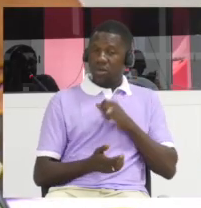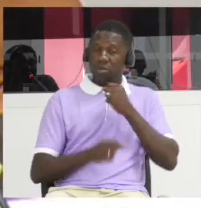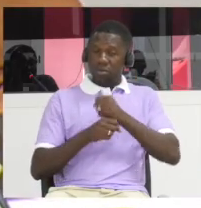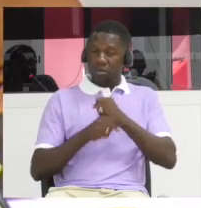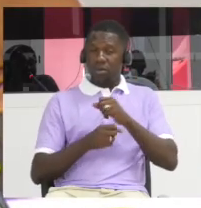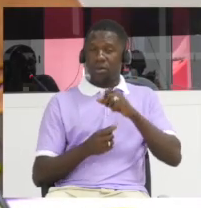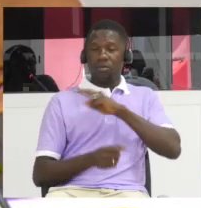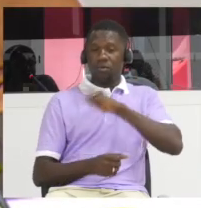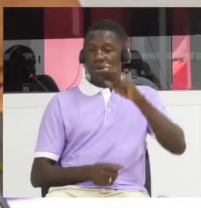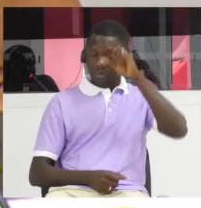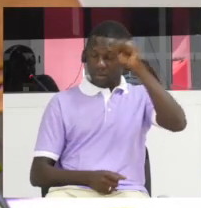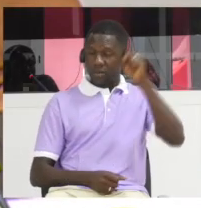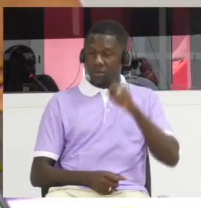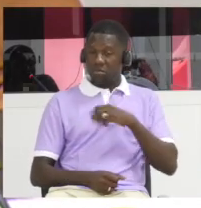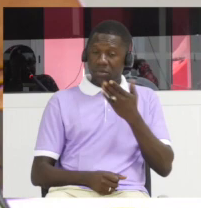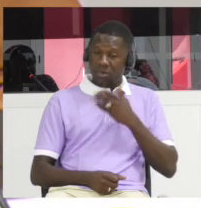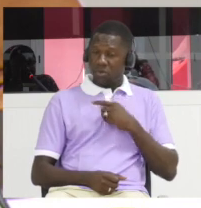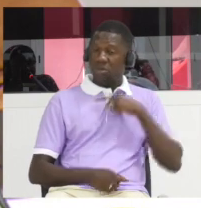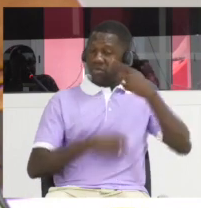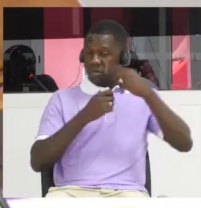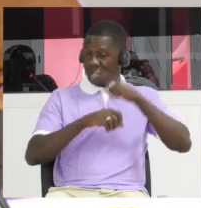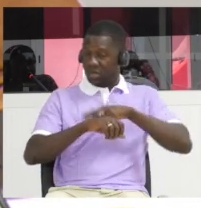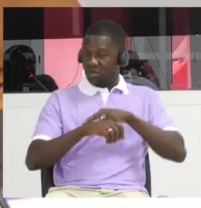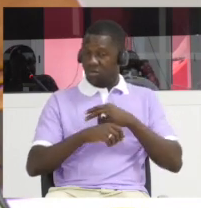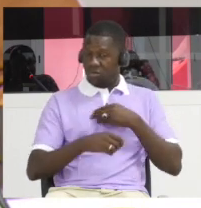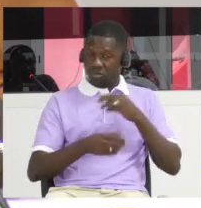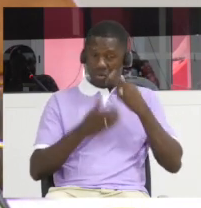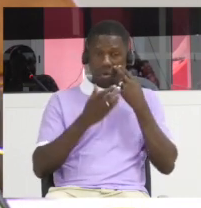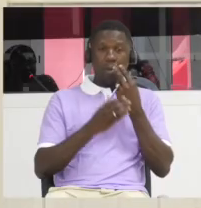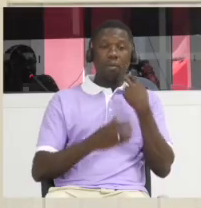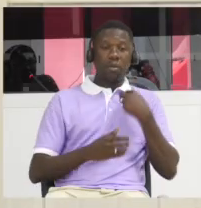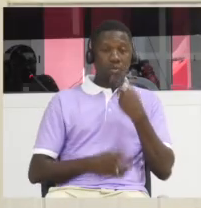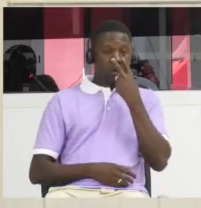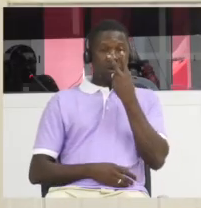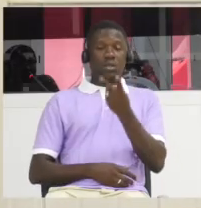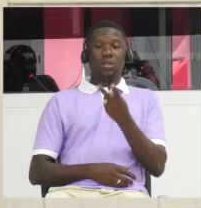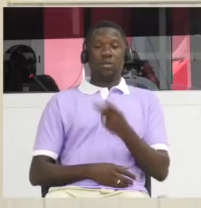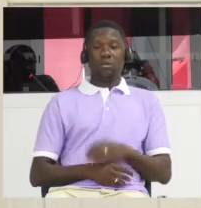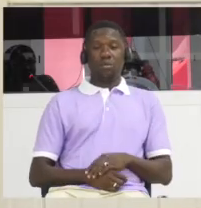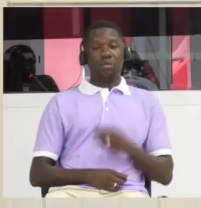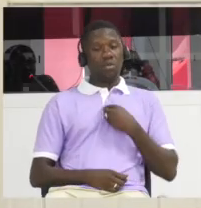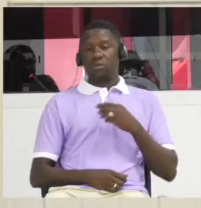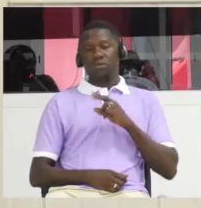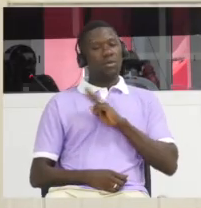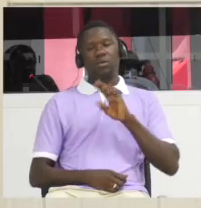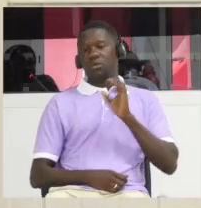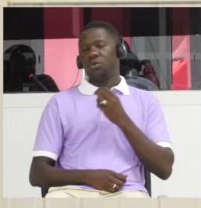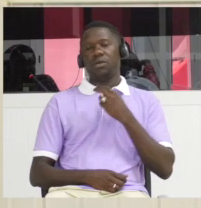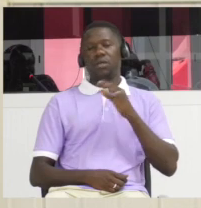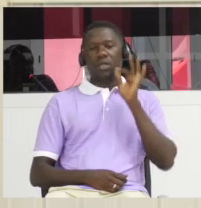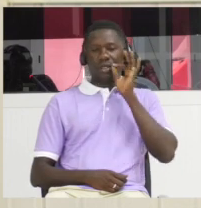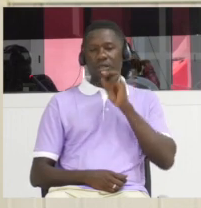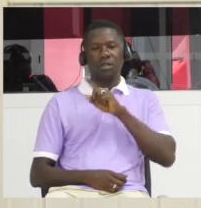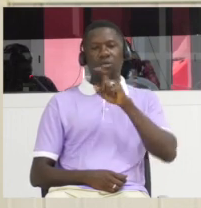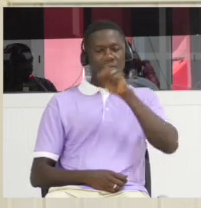maybe over time it will come out, and but I cannot answer that question for